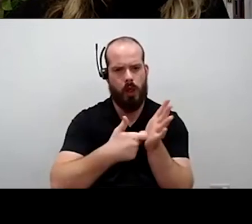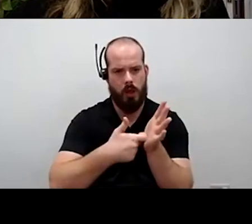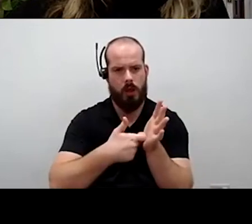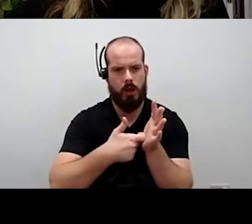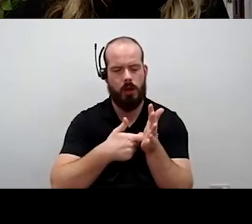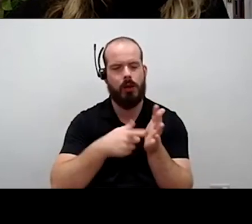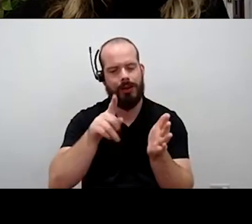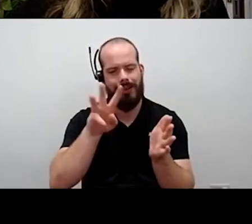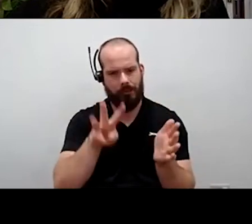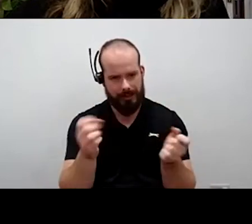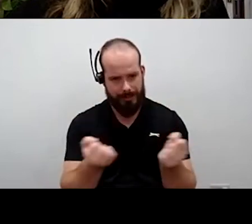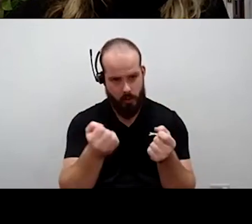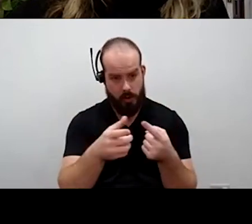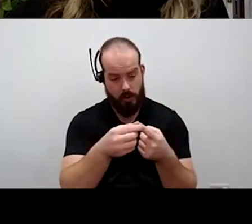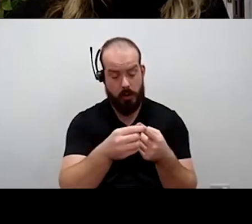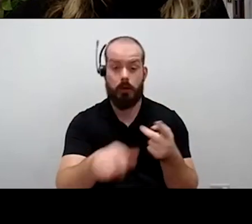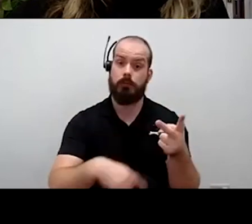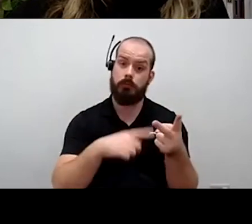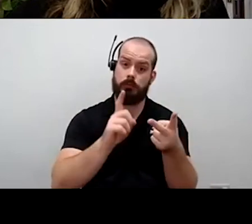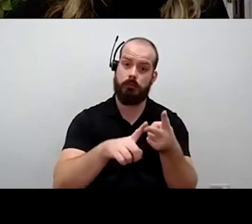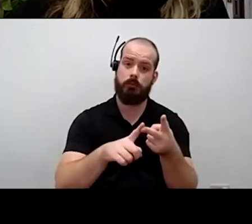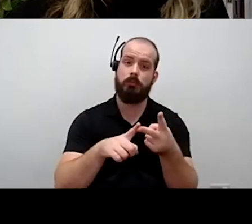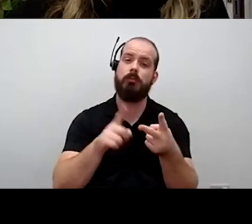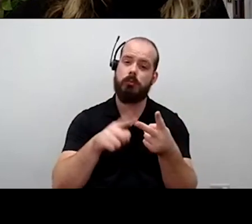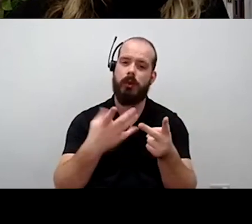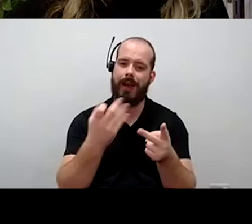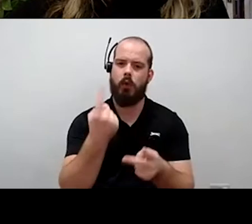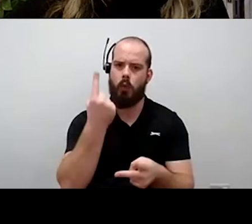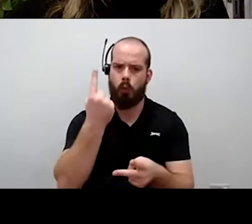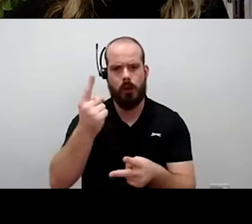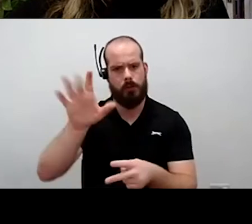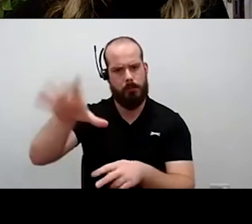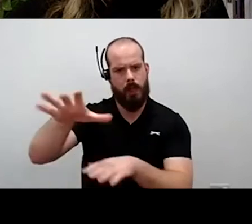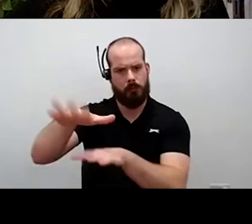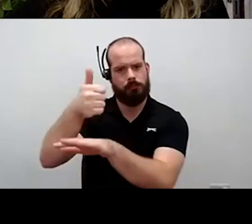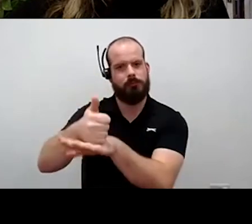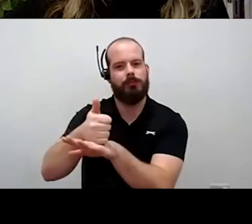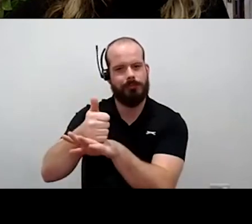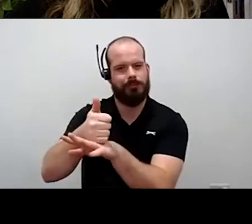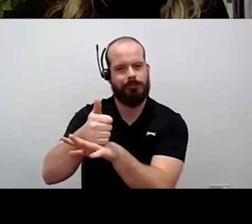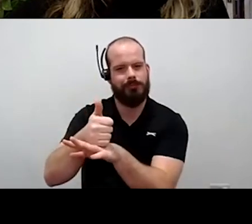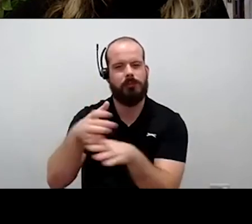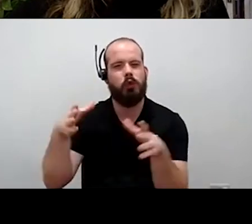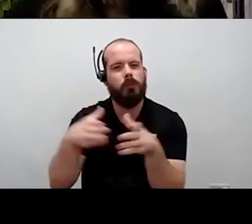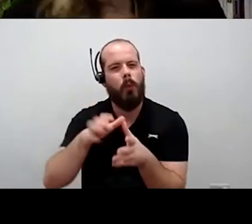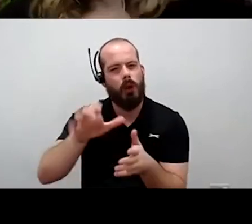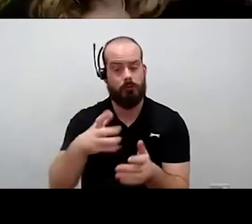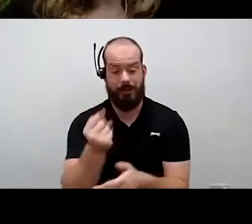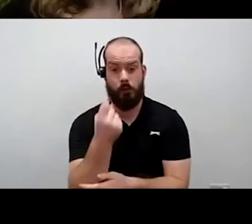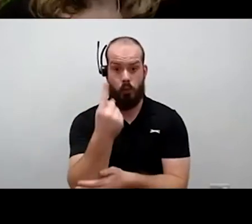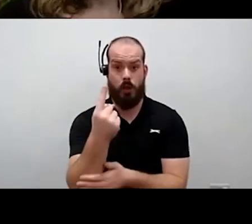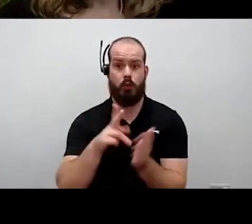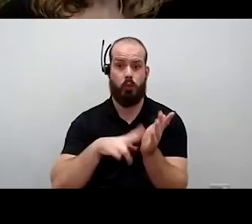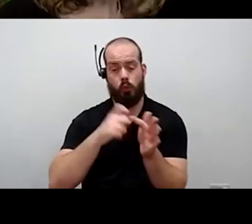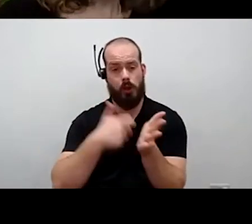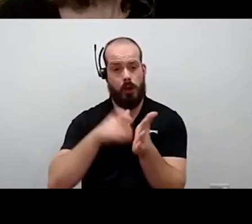of countries that have just 1 nuclear power plant. And they're often smaller countries. And I feel that